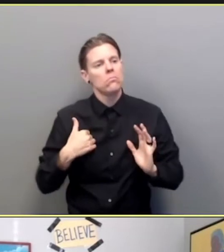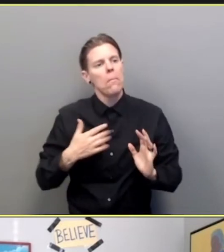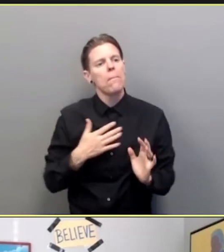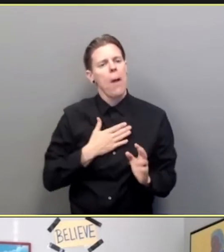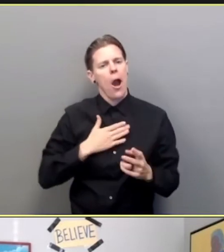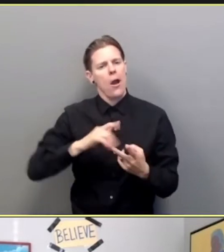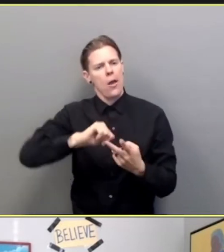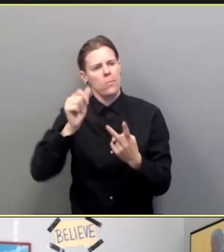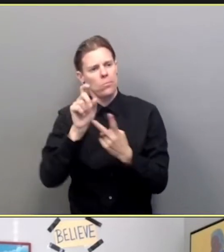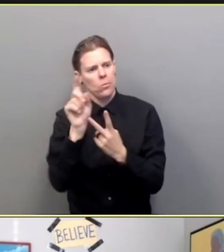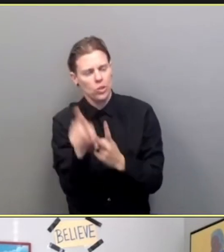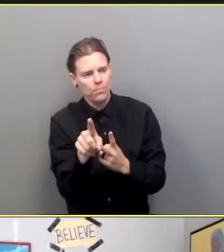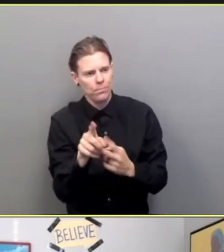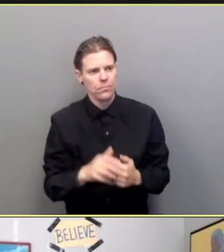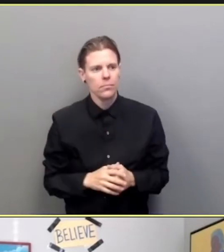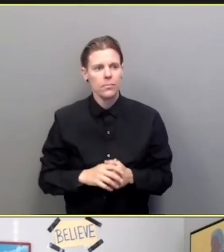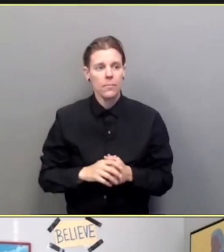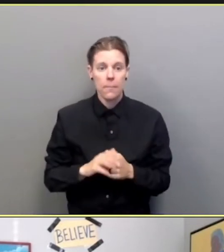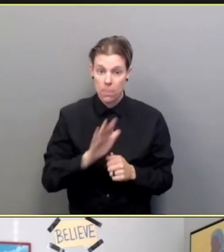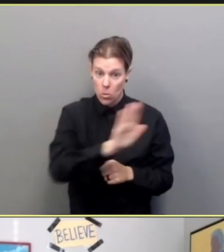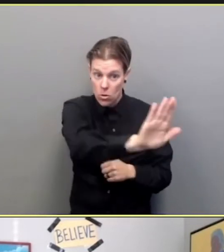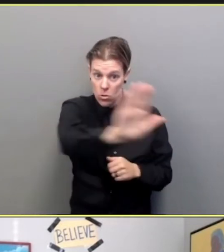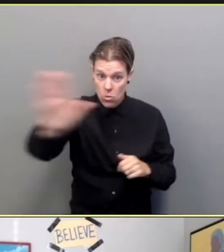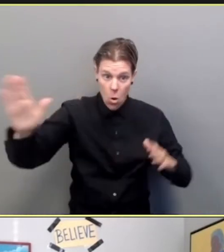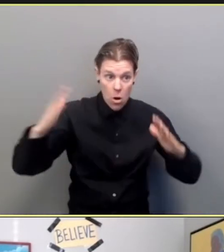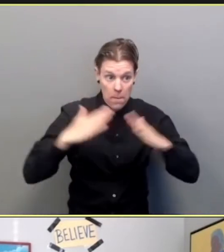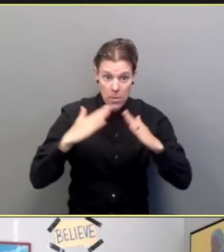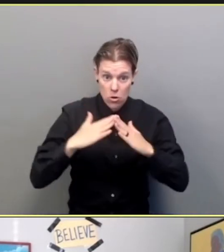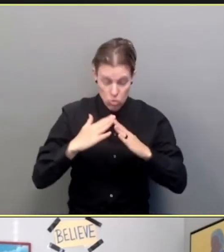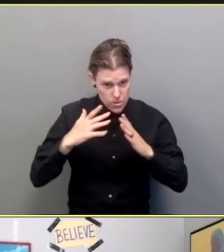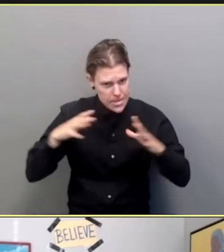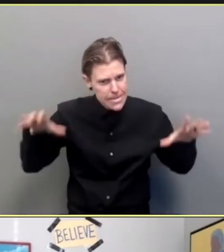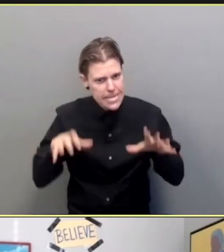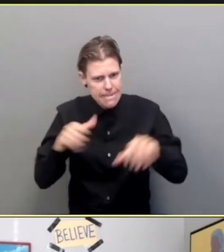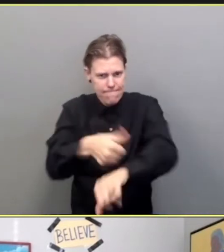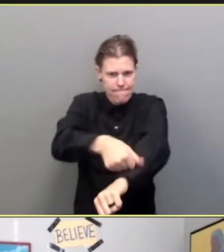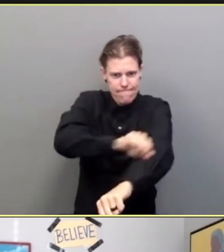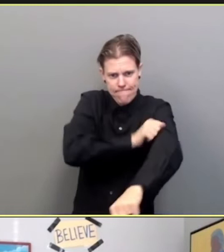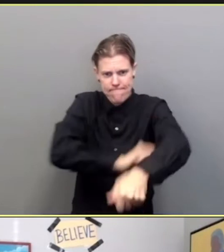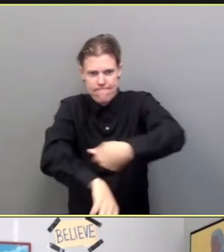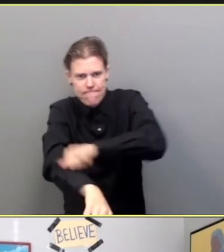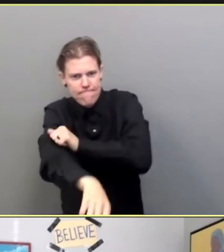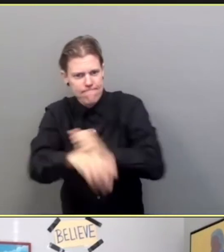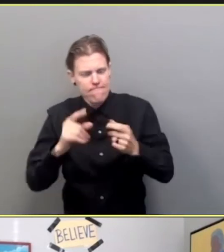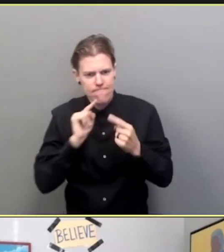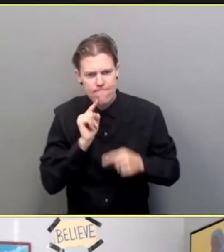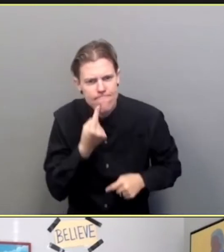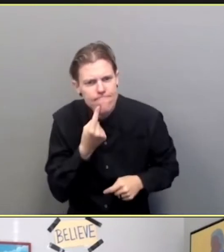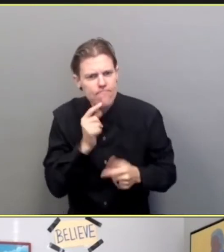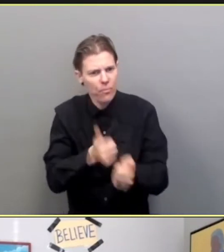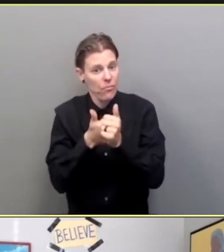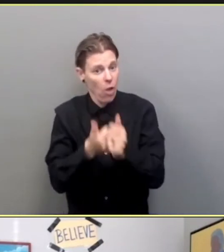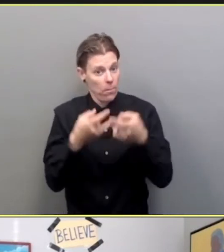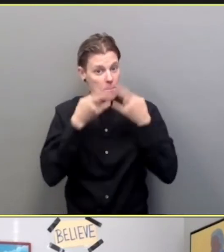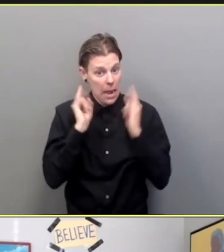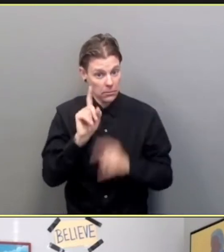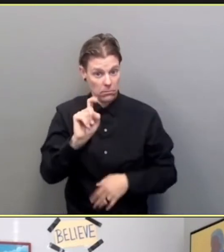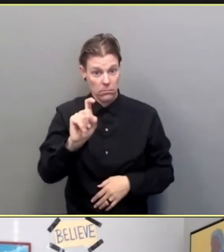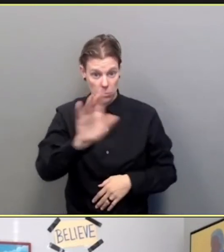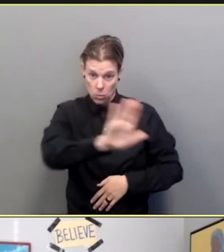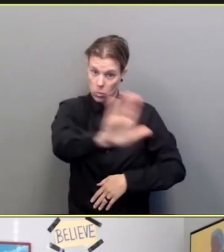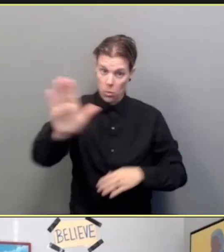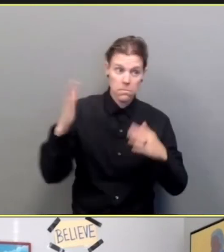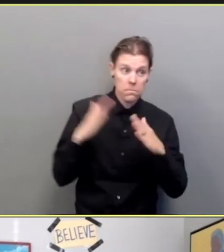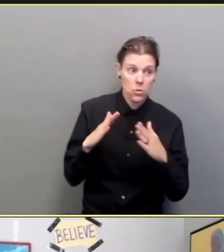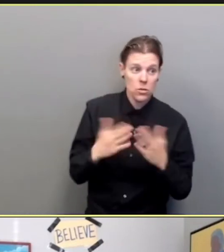doing enough to enforce the mask order? And so I don't know the answer. It sounds like in